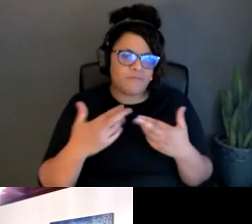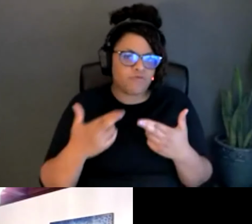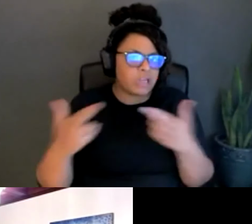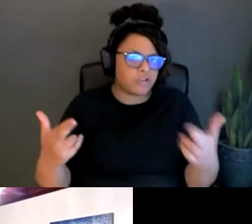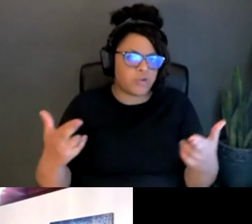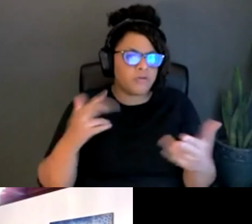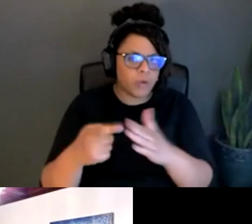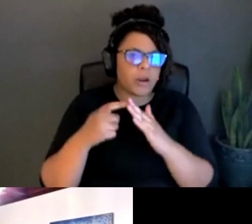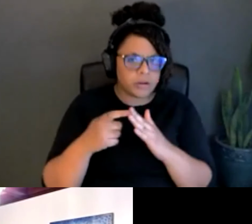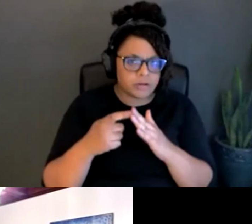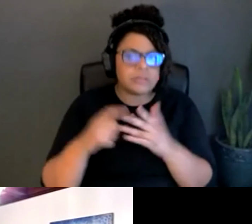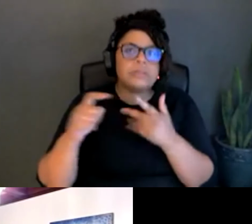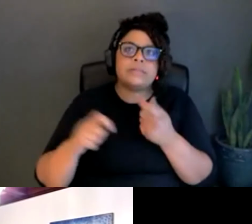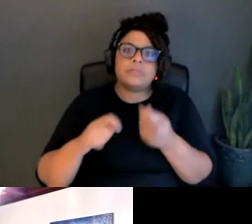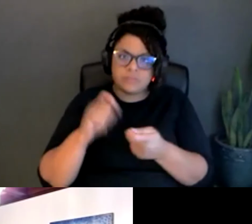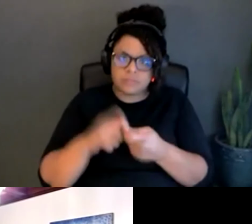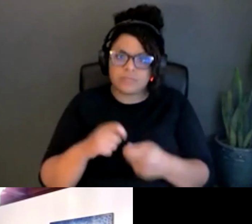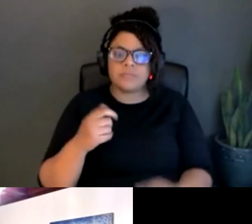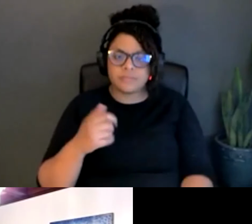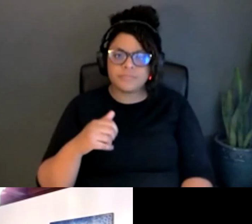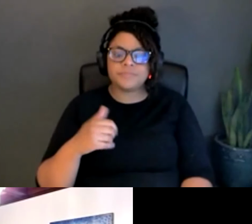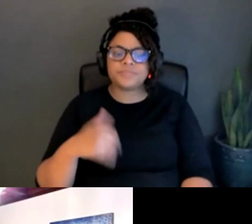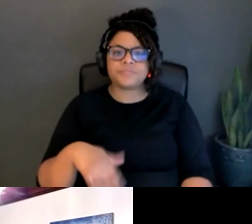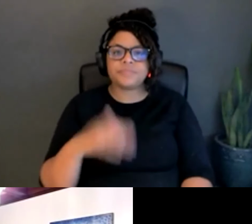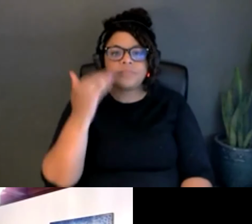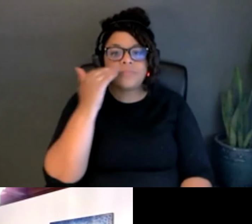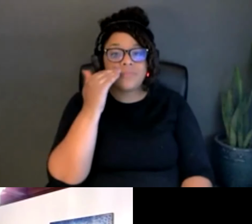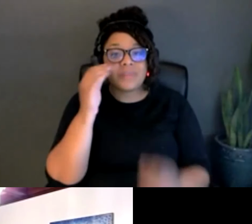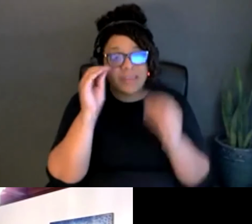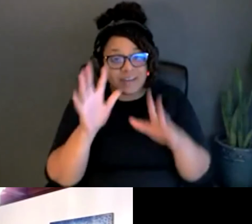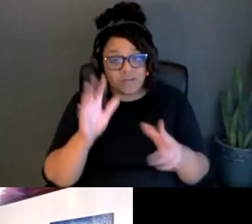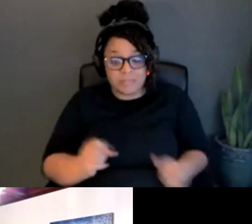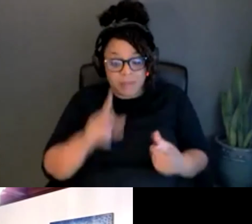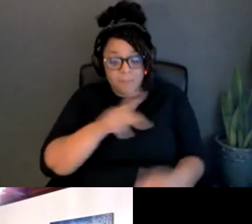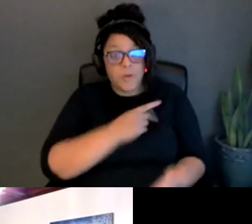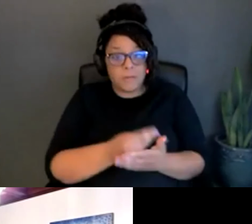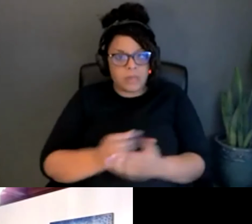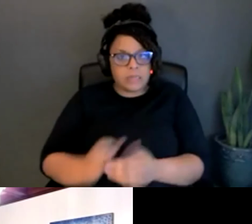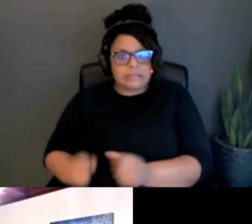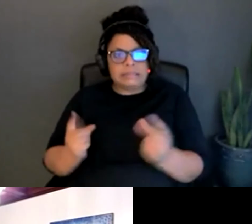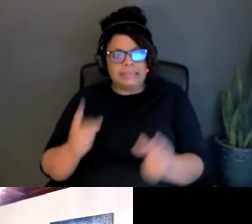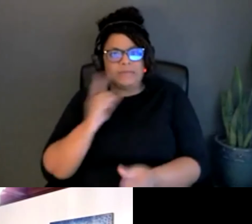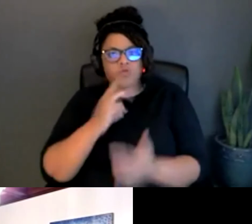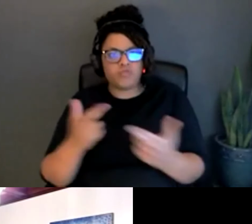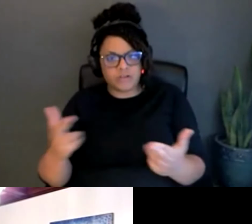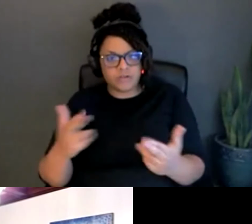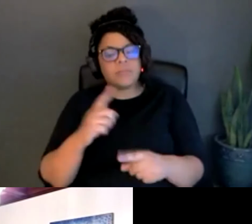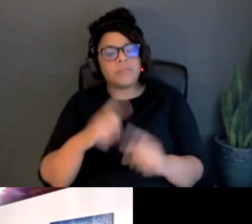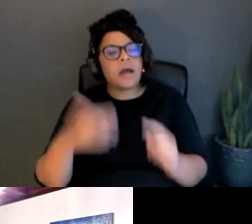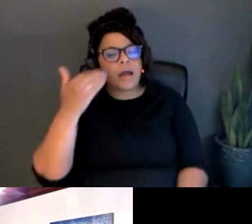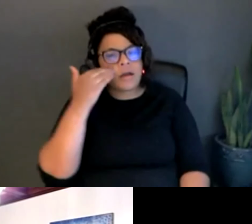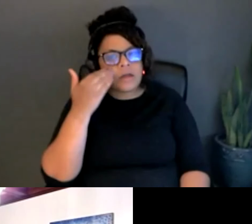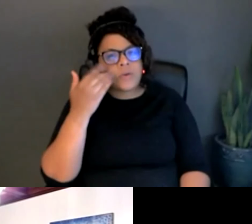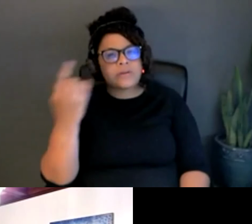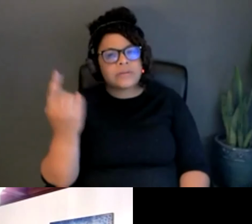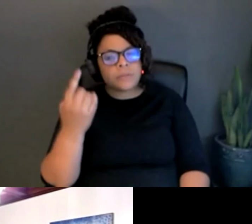were needed. Certainly, I know teachers spend their money for resources, but I know there's something that